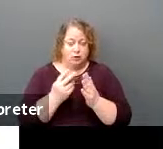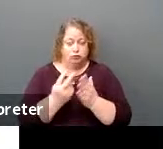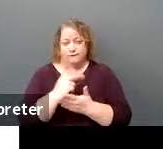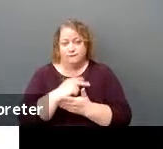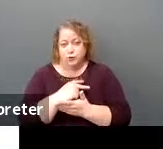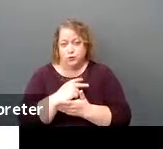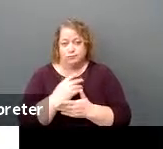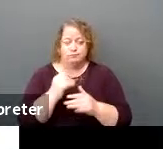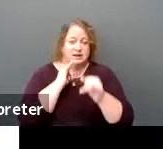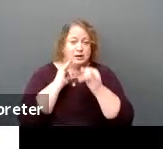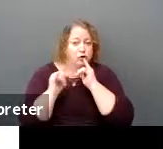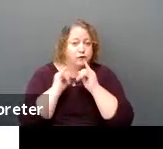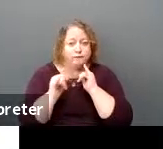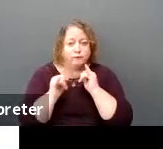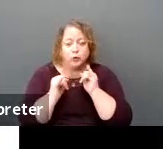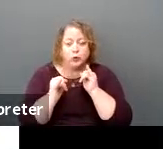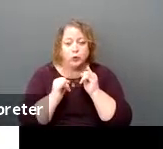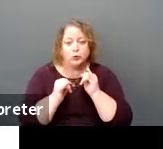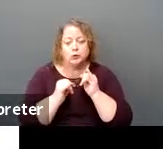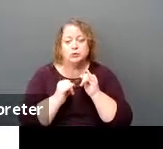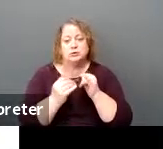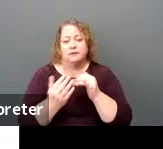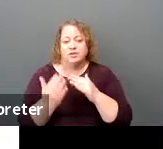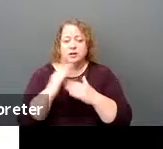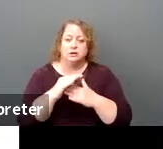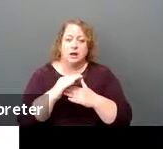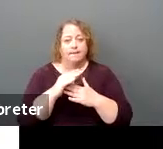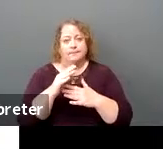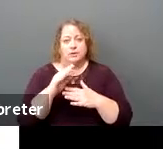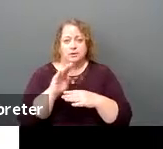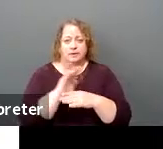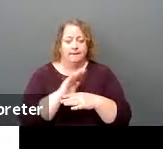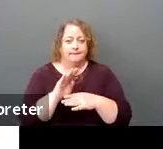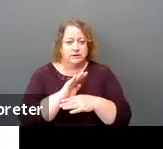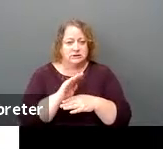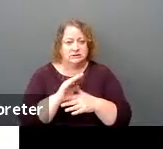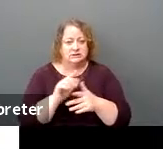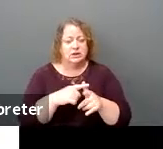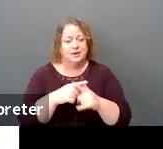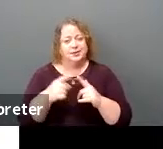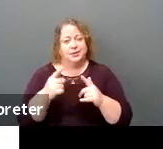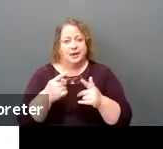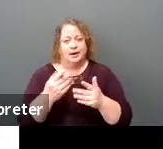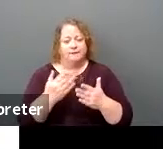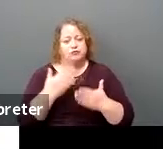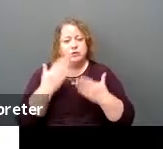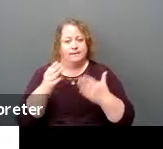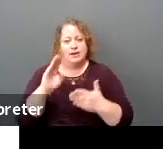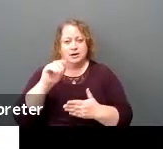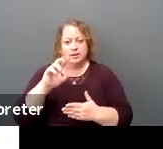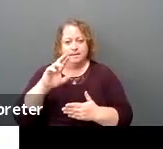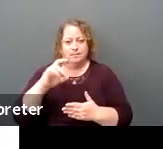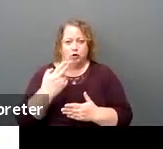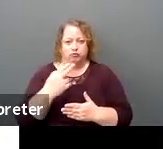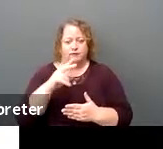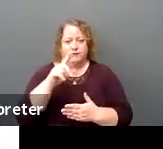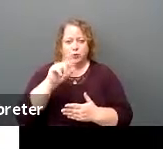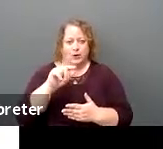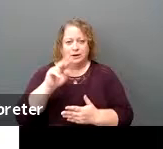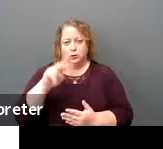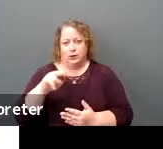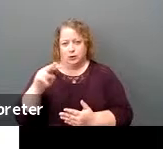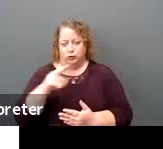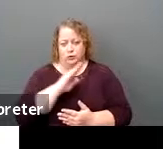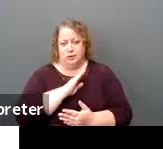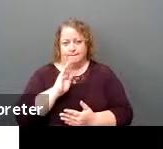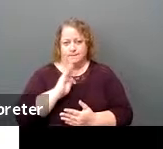review, conduct interviews of the top couple firms, and then make the recommendation in March of 2022 to the Board